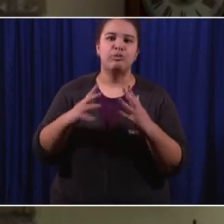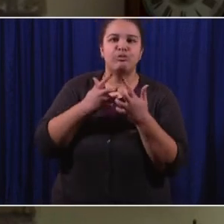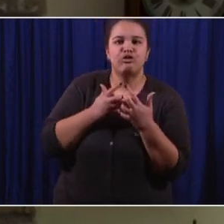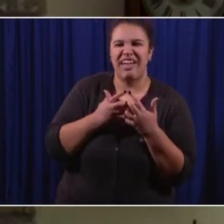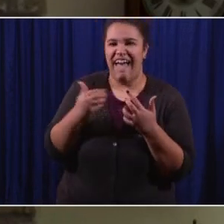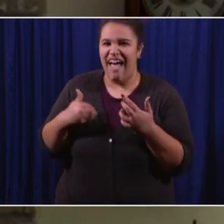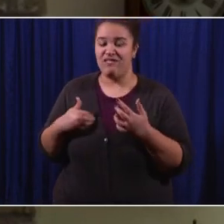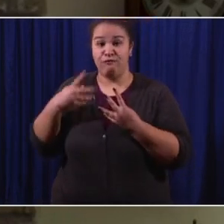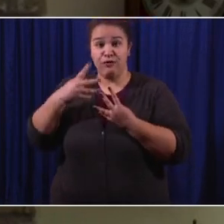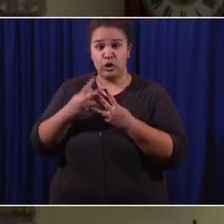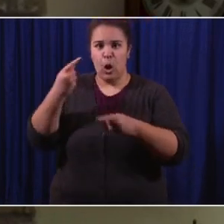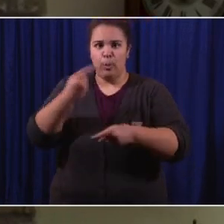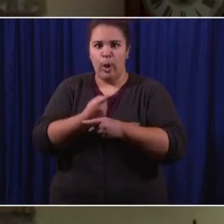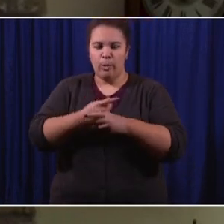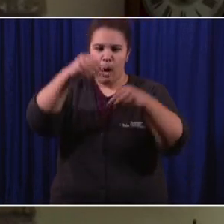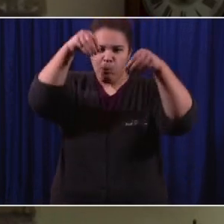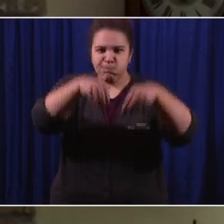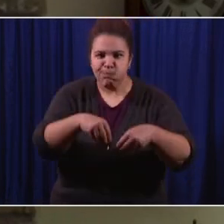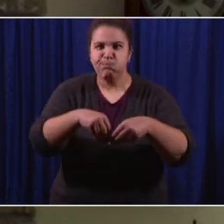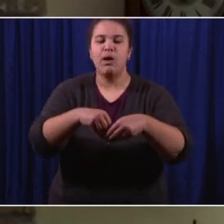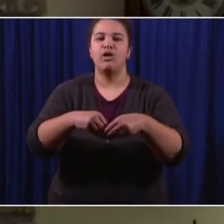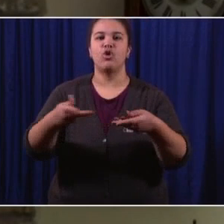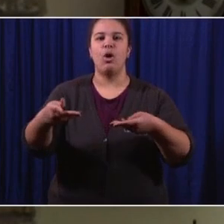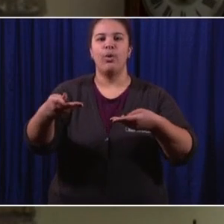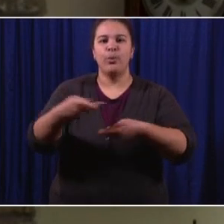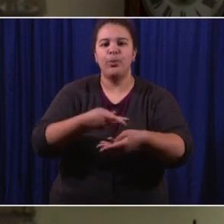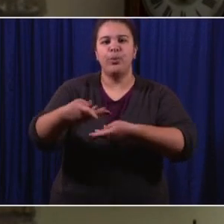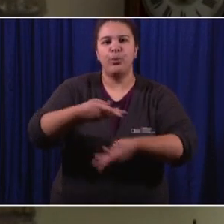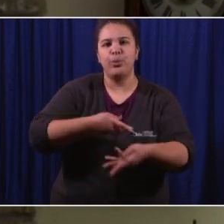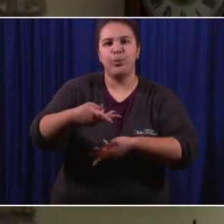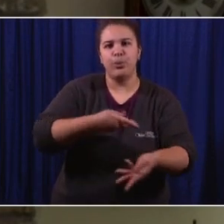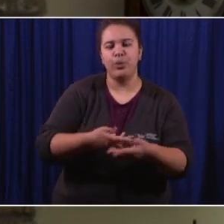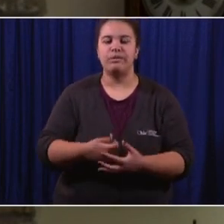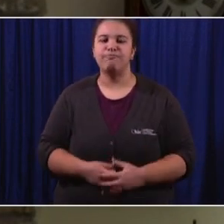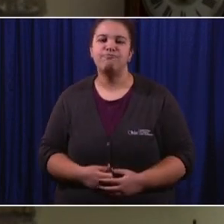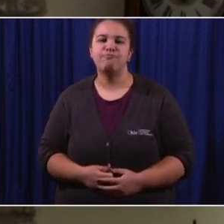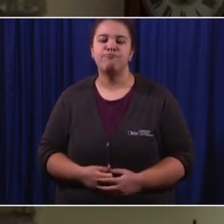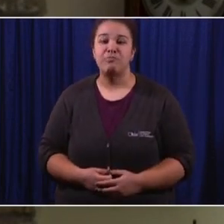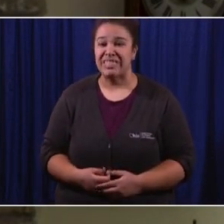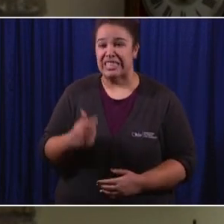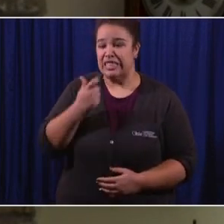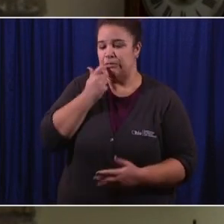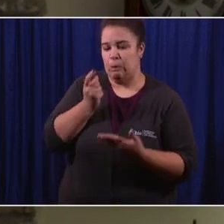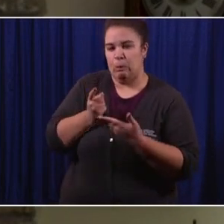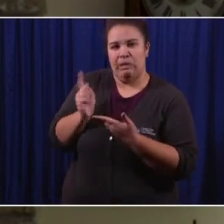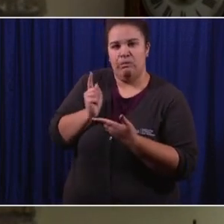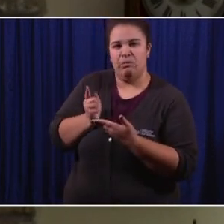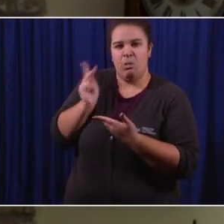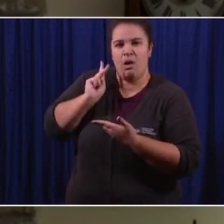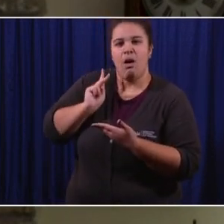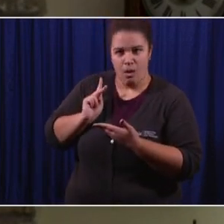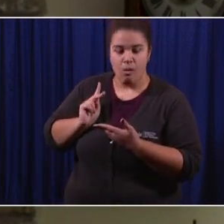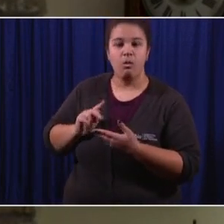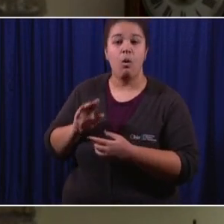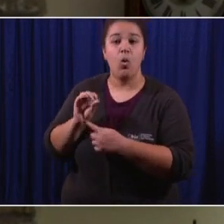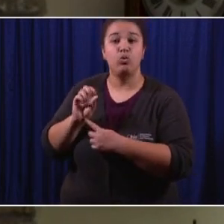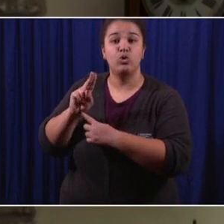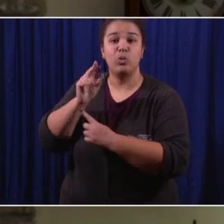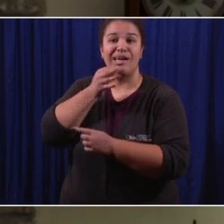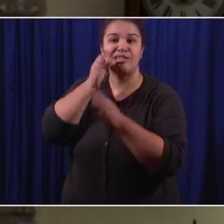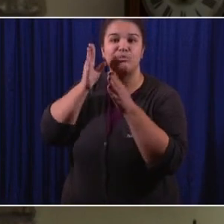very, very important. And we do have, we had an expert from Ohio State who was talked a week or so ago here, and we're consulting